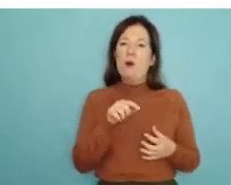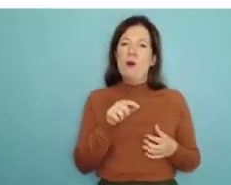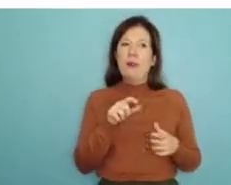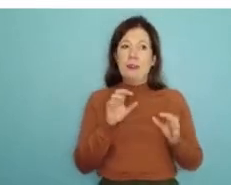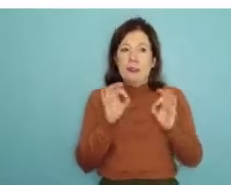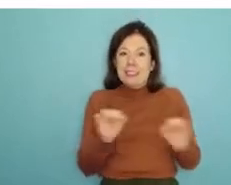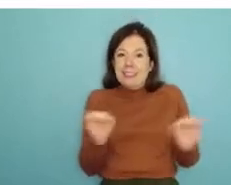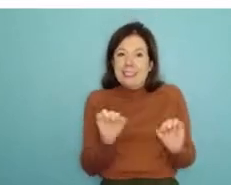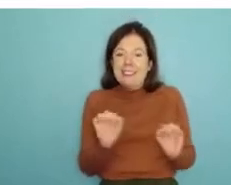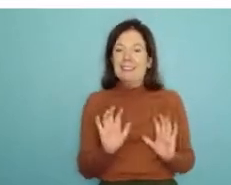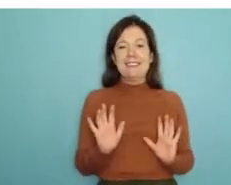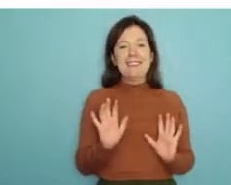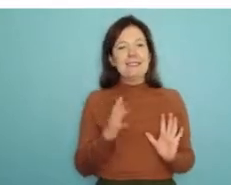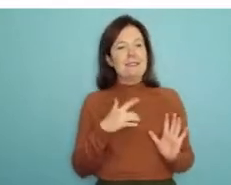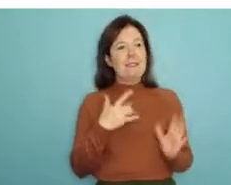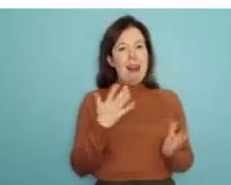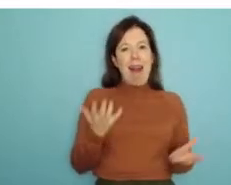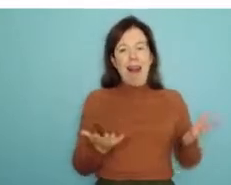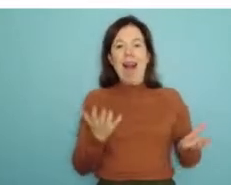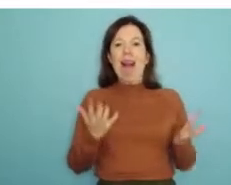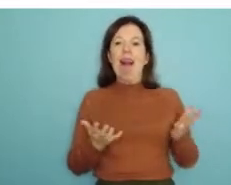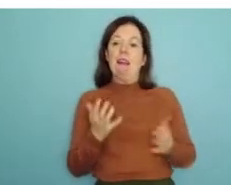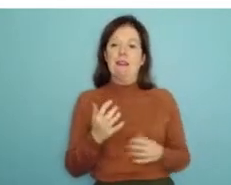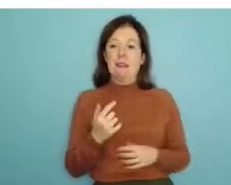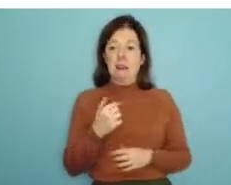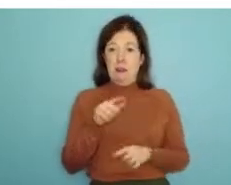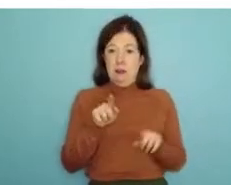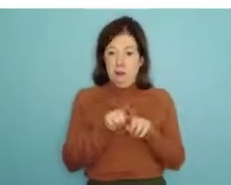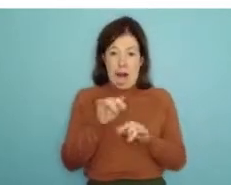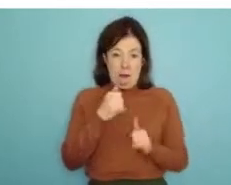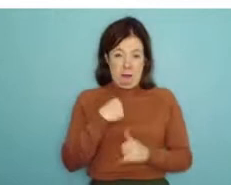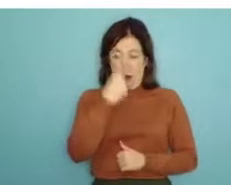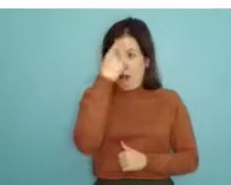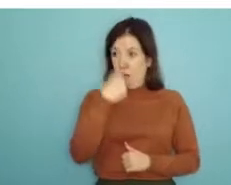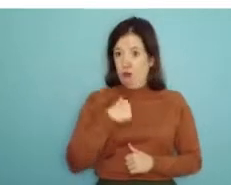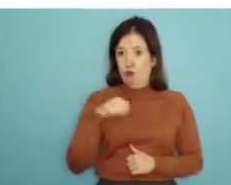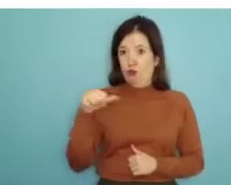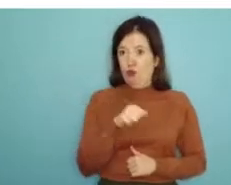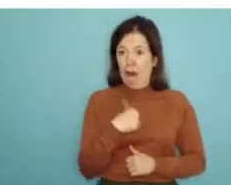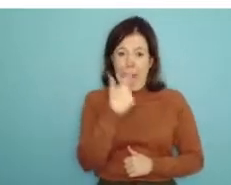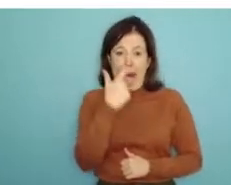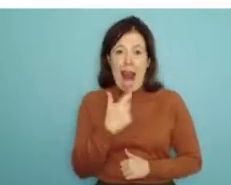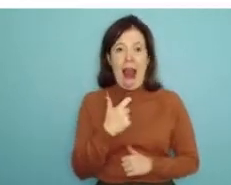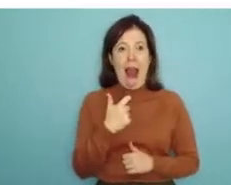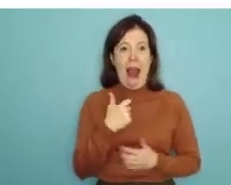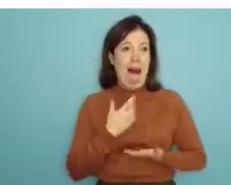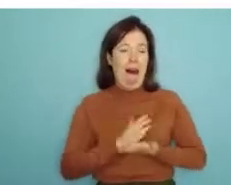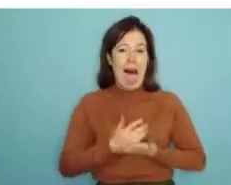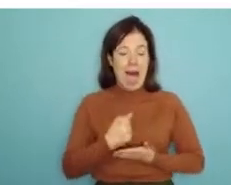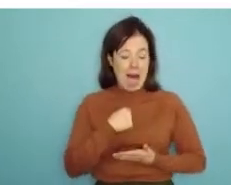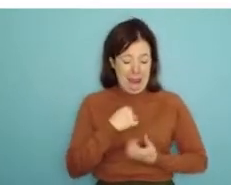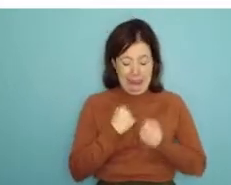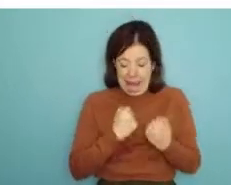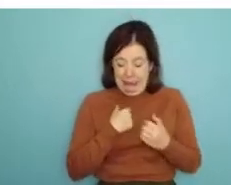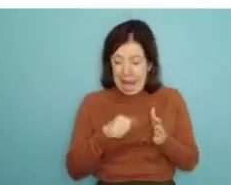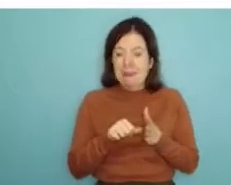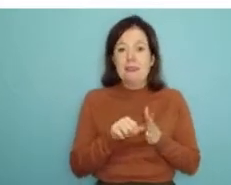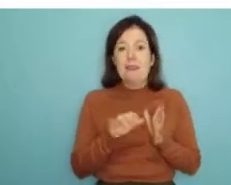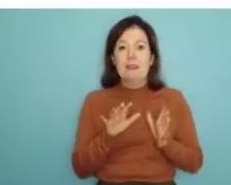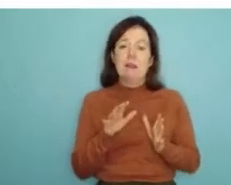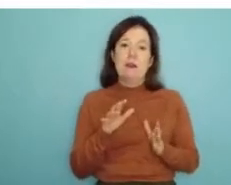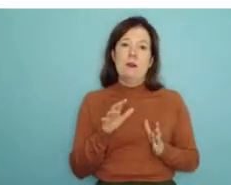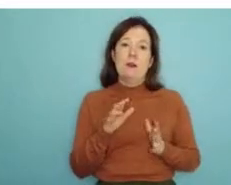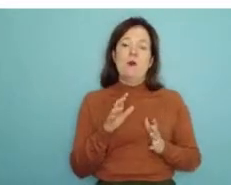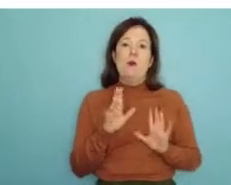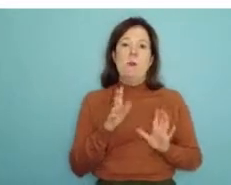syndrome is something that I will always struggle with, I think, but it's something I have to make sure doesn't catch me